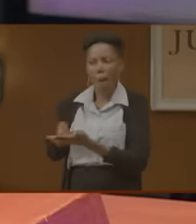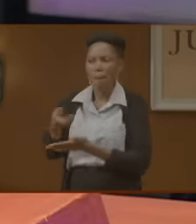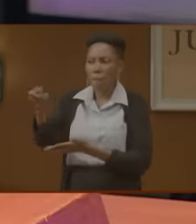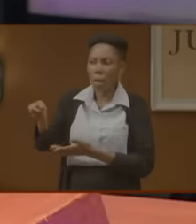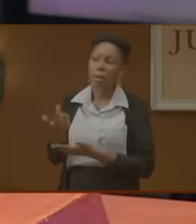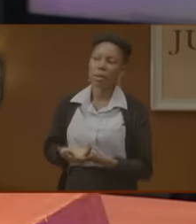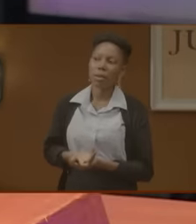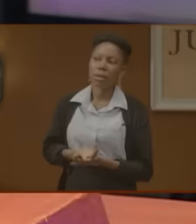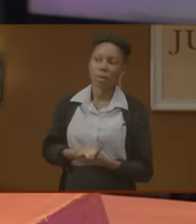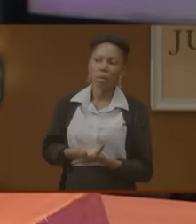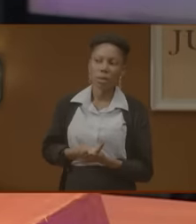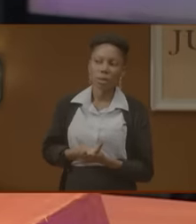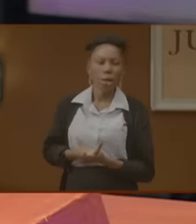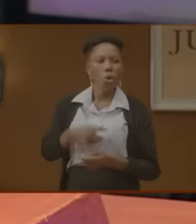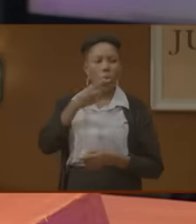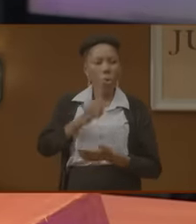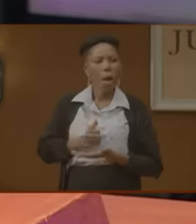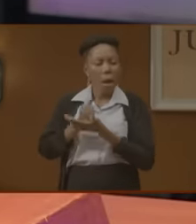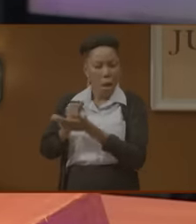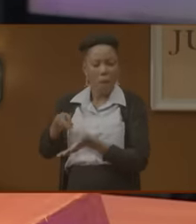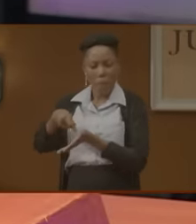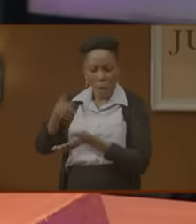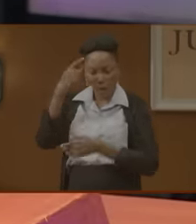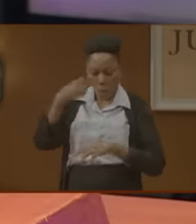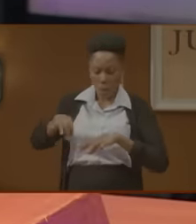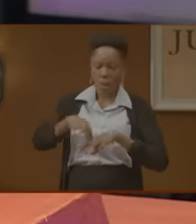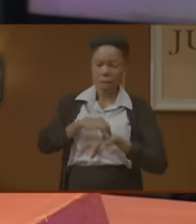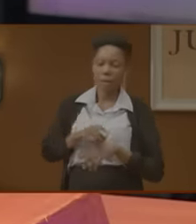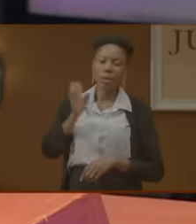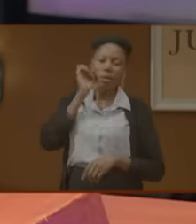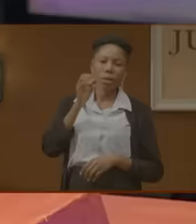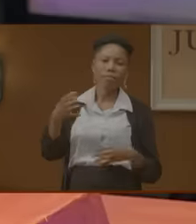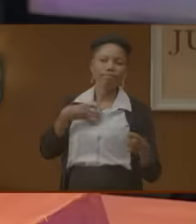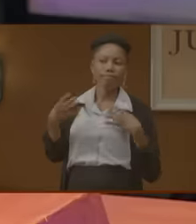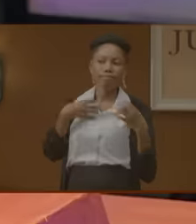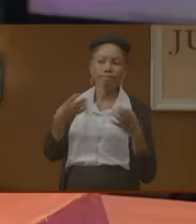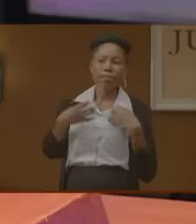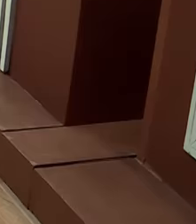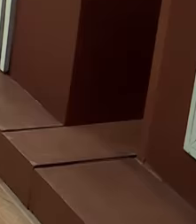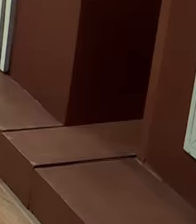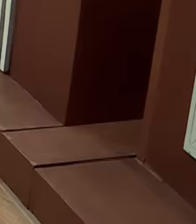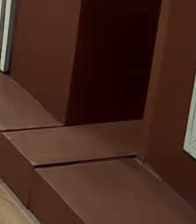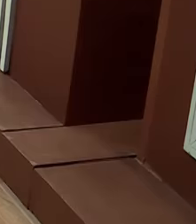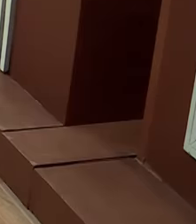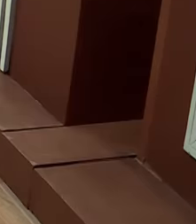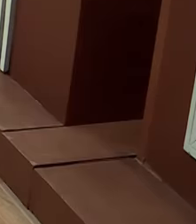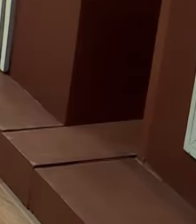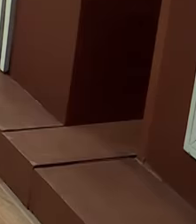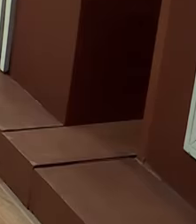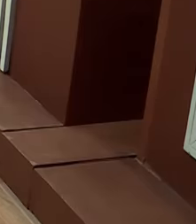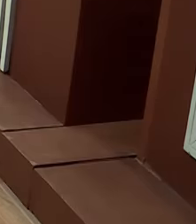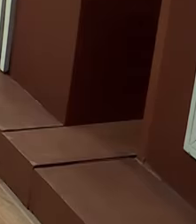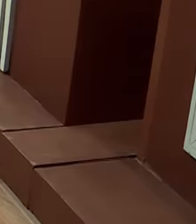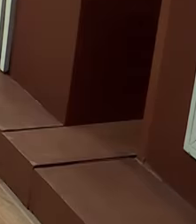gift, I selected it. I know, but we'll still get. She complained and complained and complained. She alighted on the way, went to her friend. I got pissed off